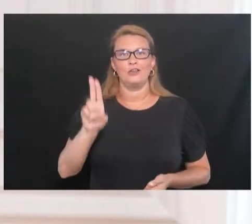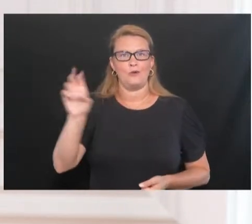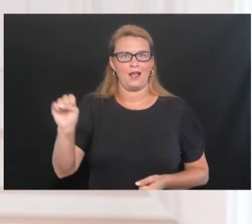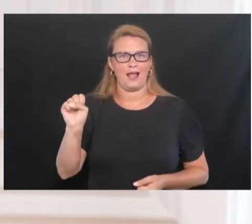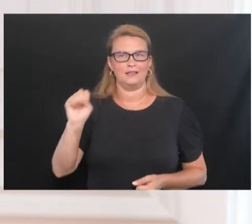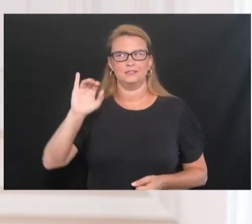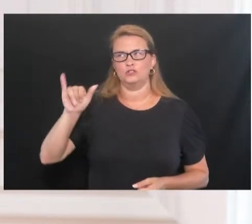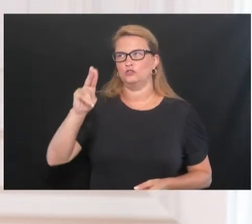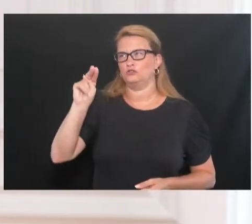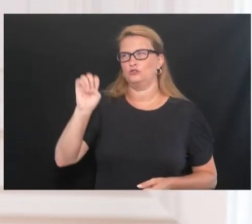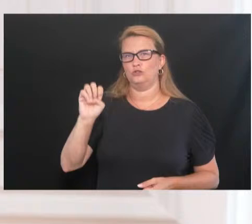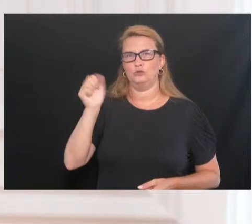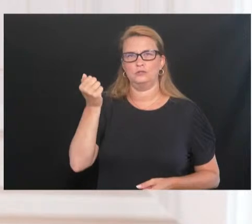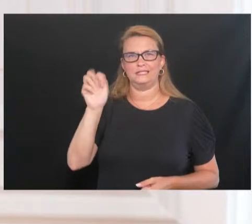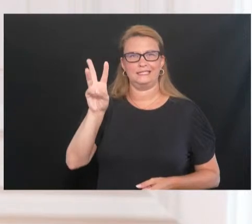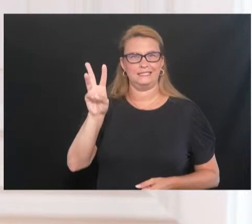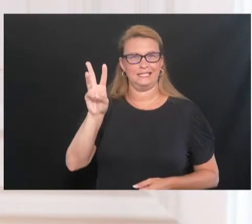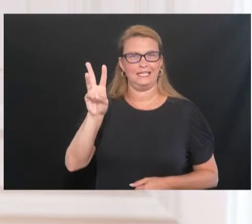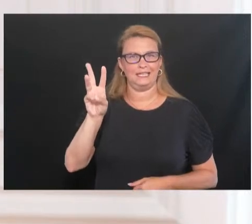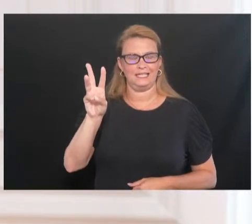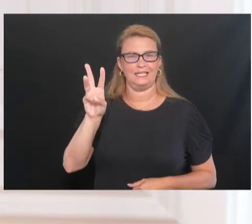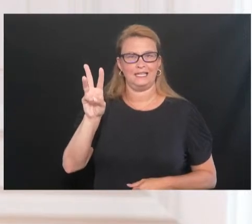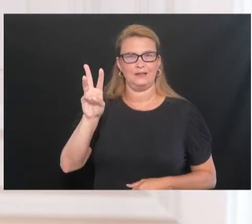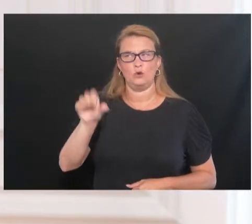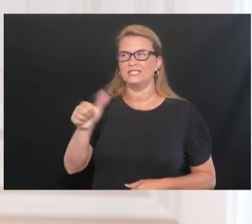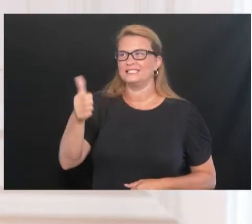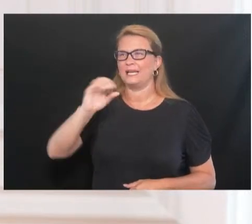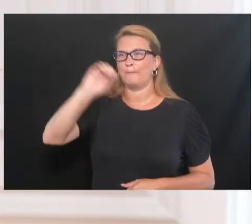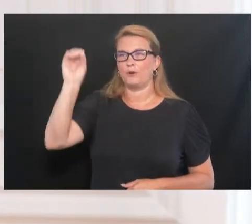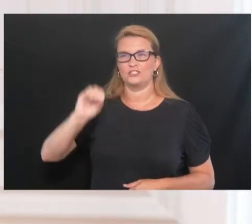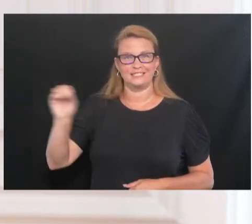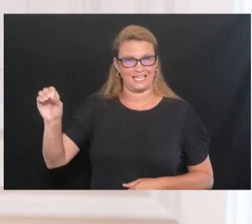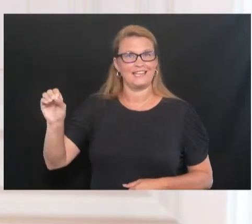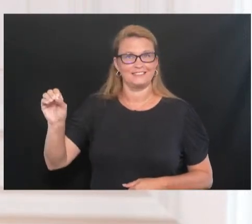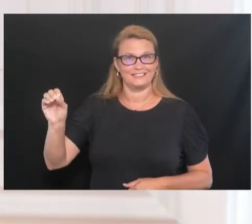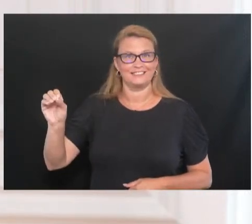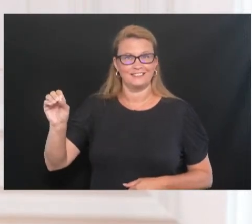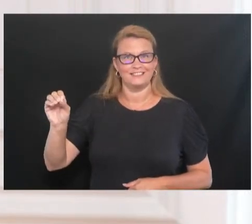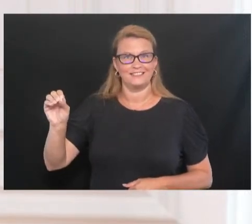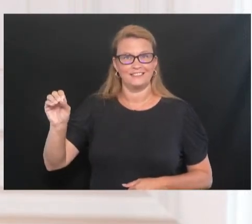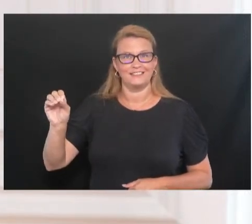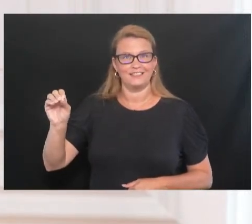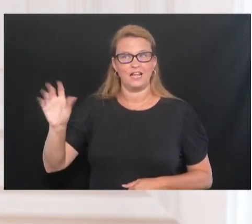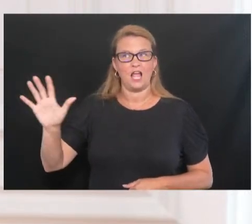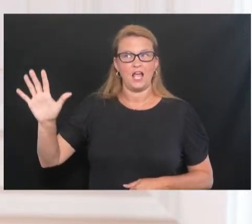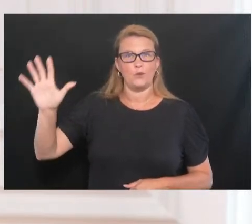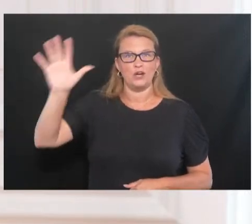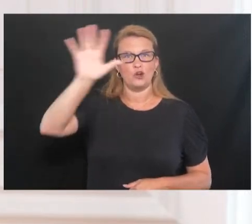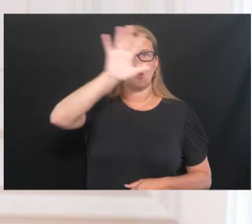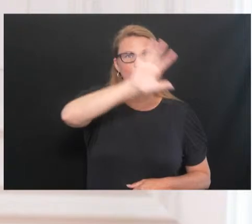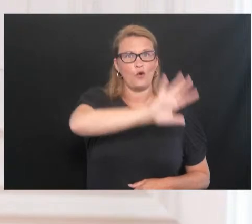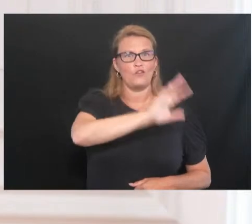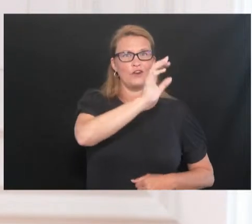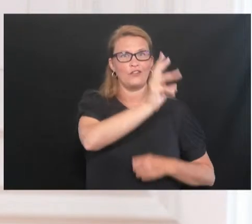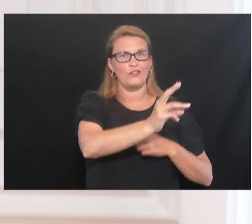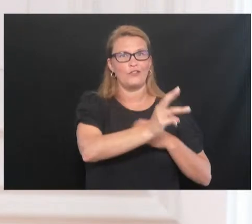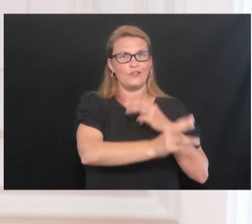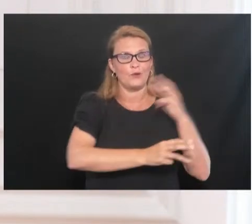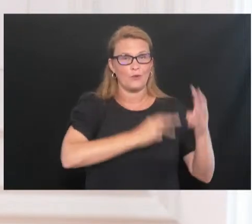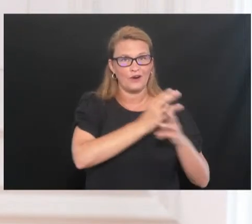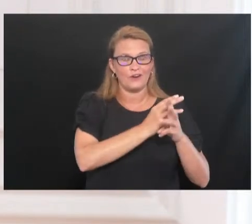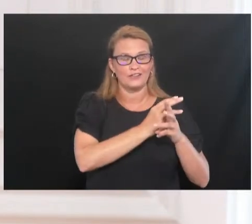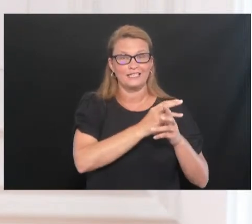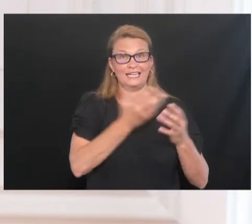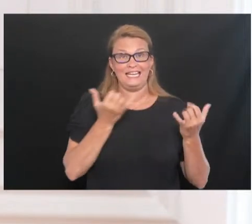on June 16th, it was 10% of the cases as we looked across the country, and today the Delta variant